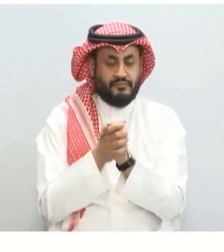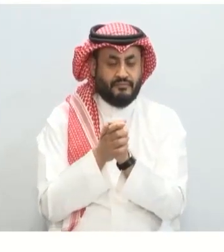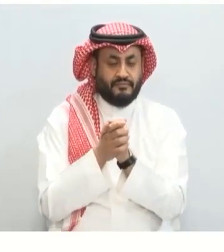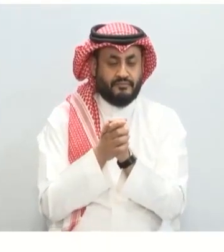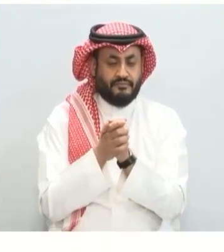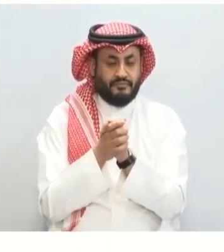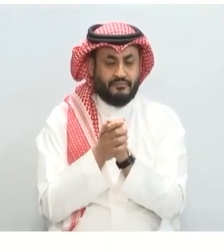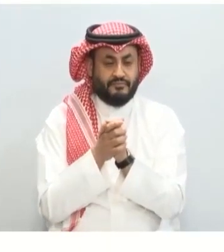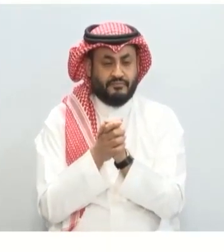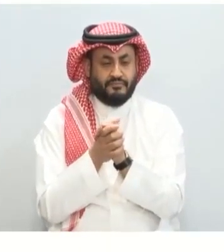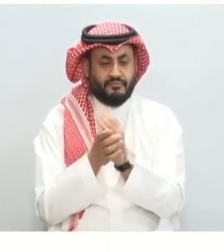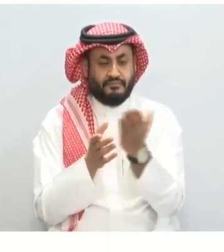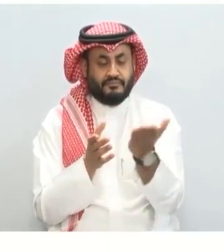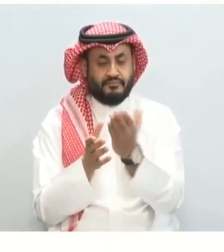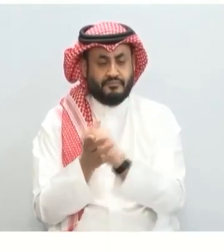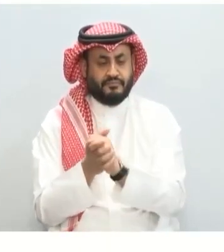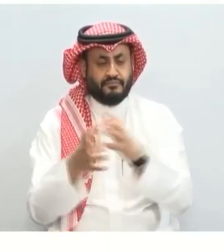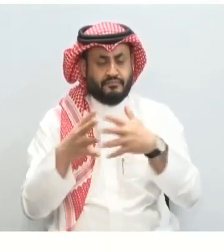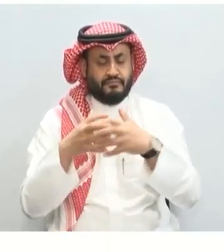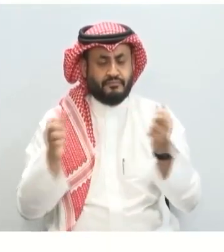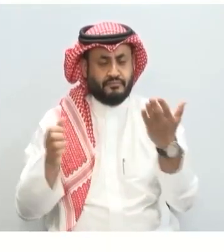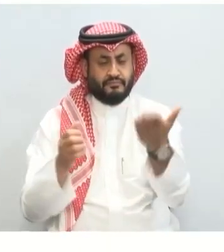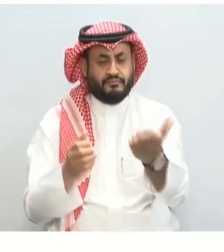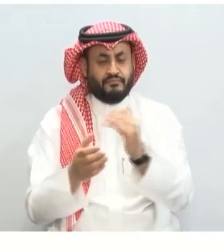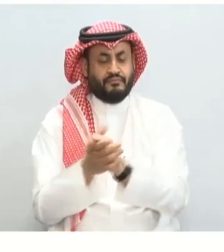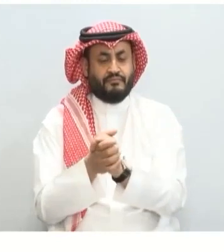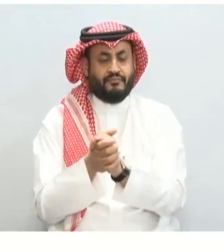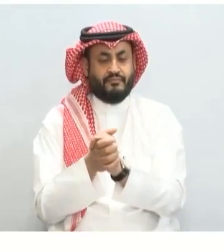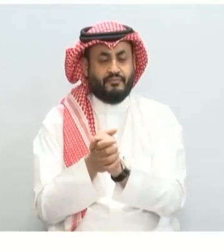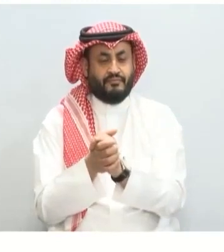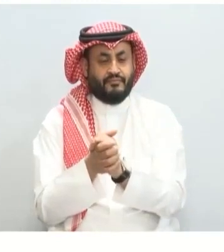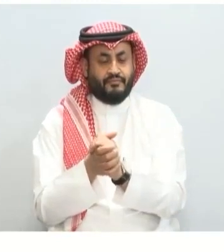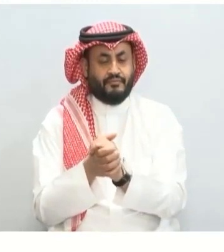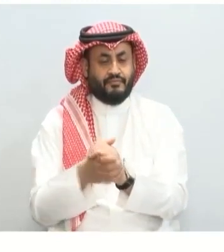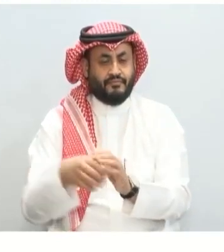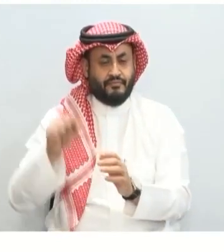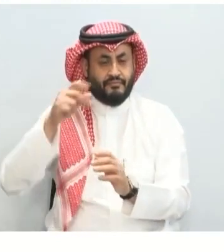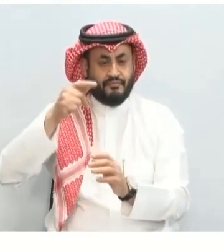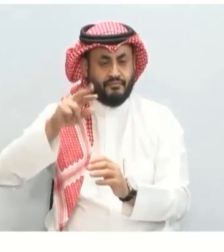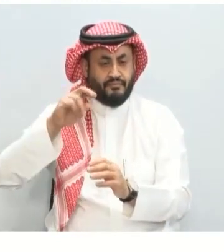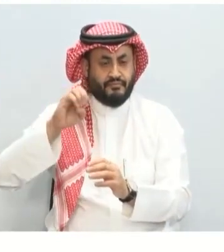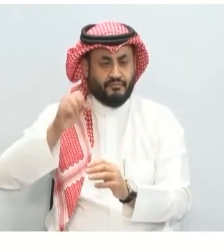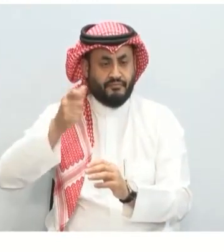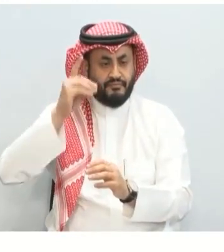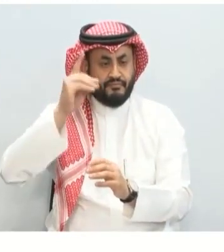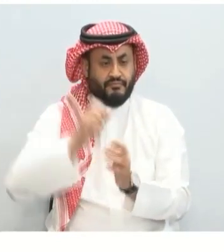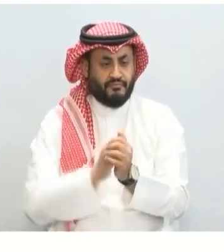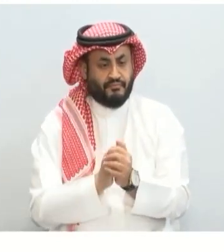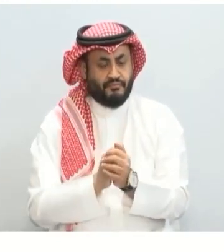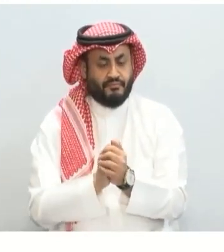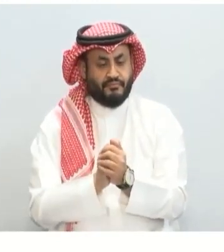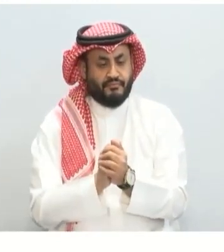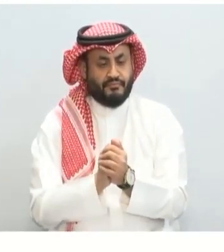uncommonly excellent. So the real talk here, spread an abundant meal laid out on